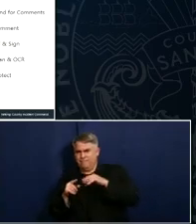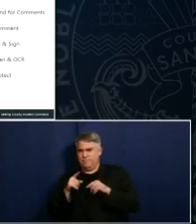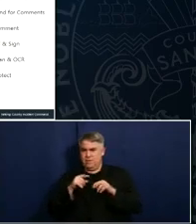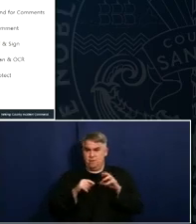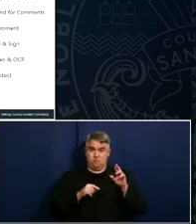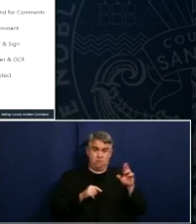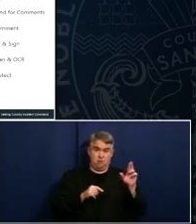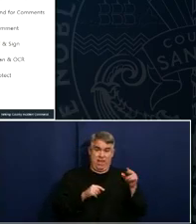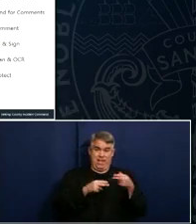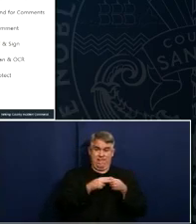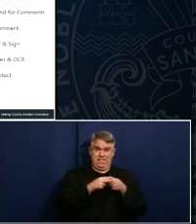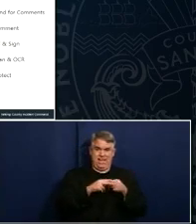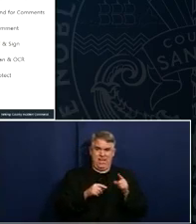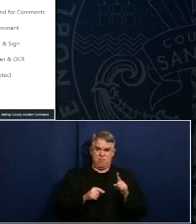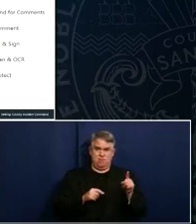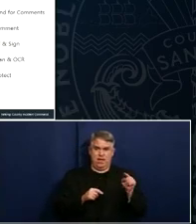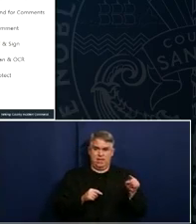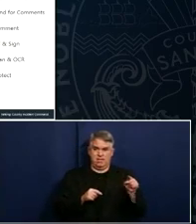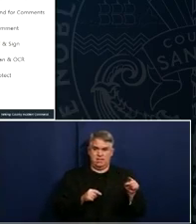slide.